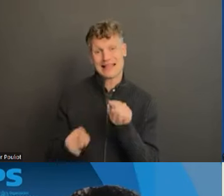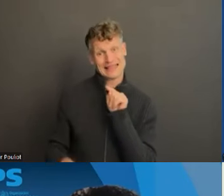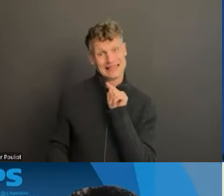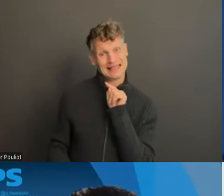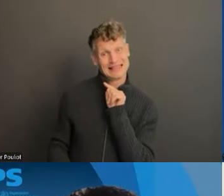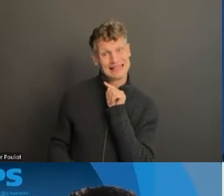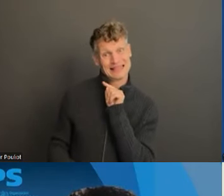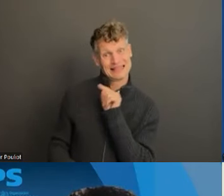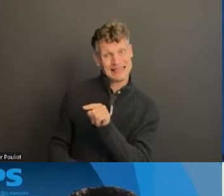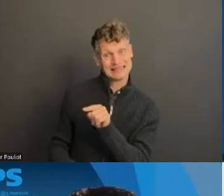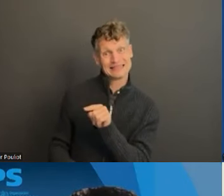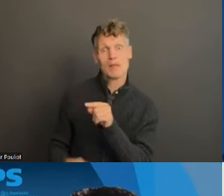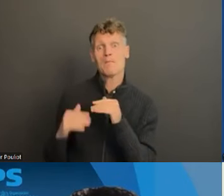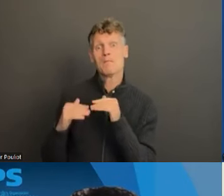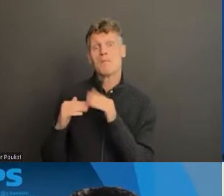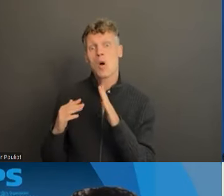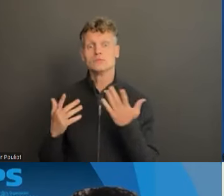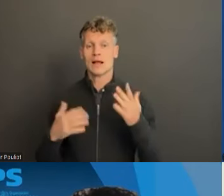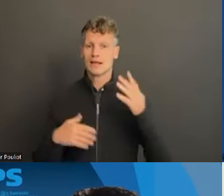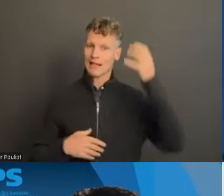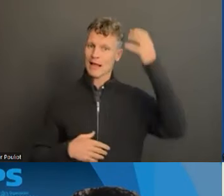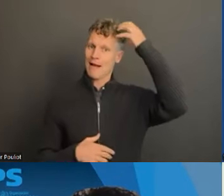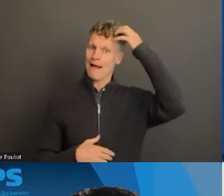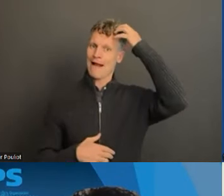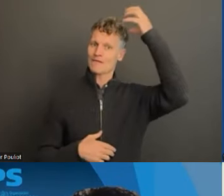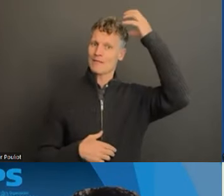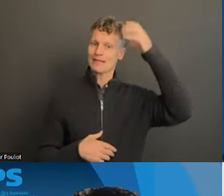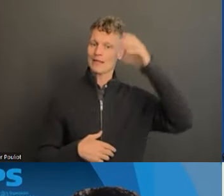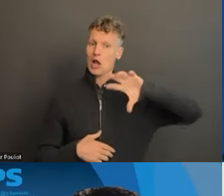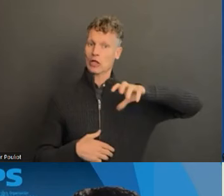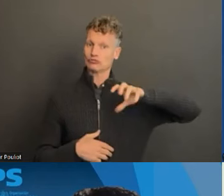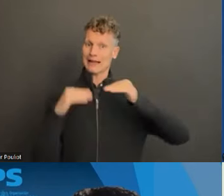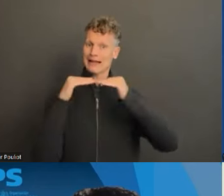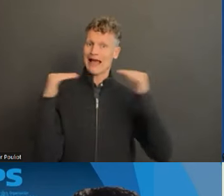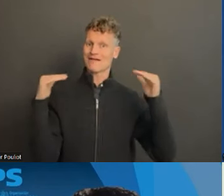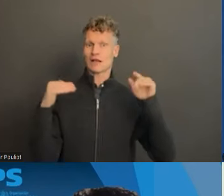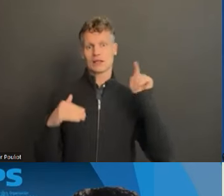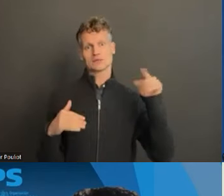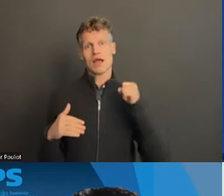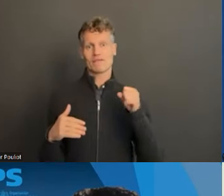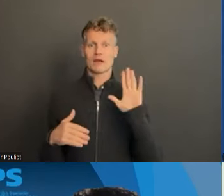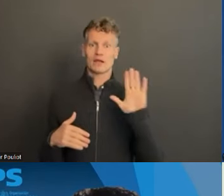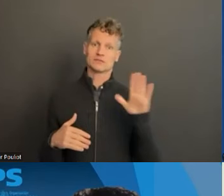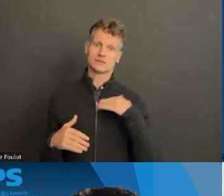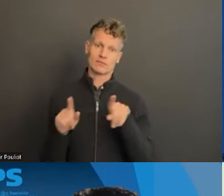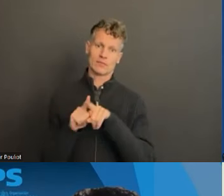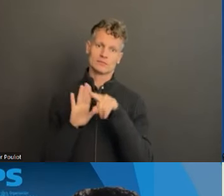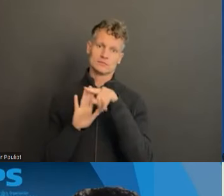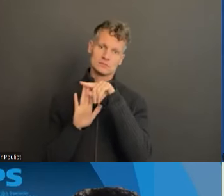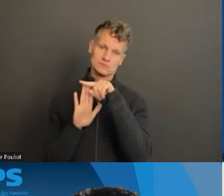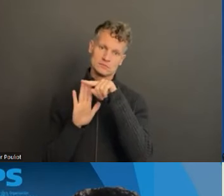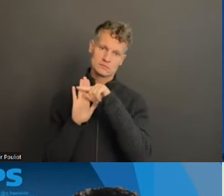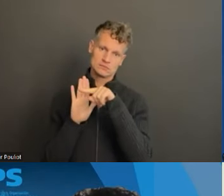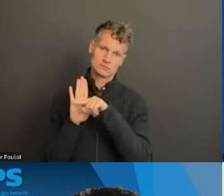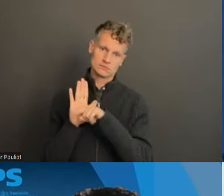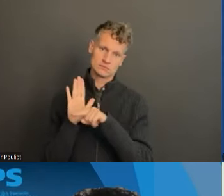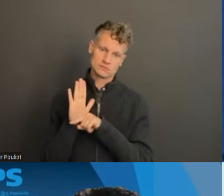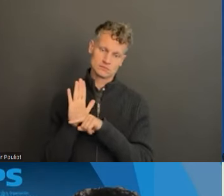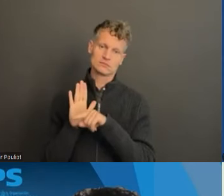the national level. At the national level, we have the regulations, protocols, guidelines, standards. But in